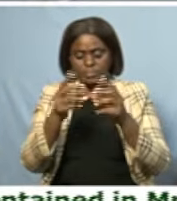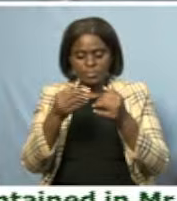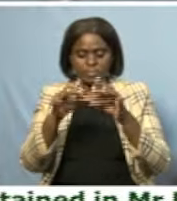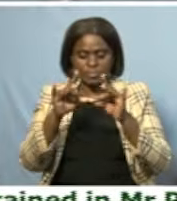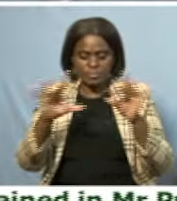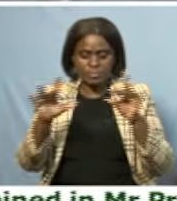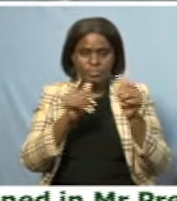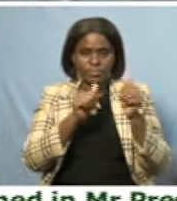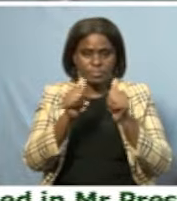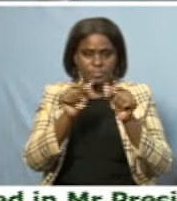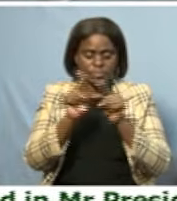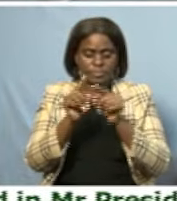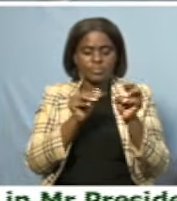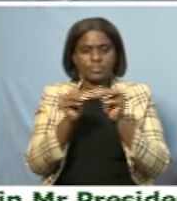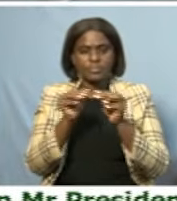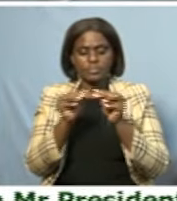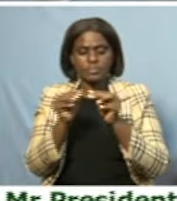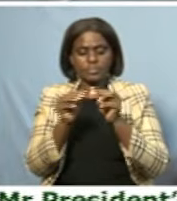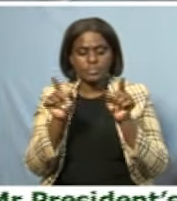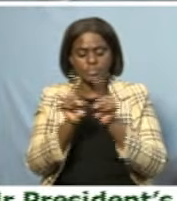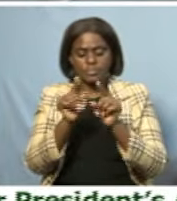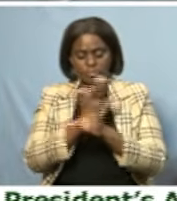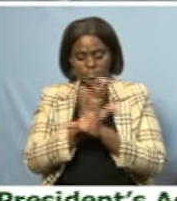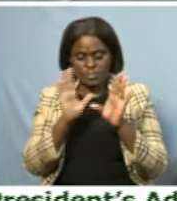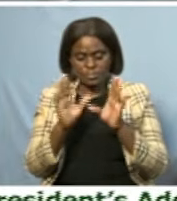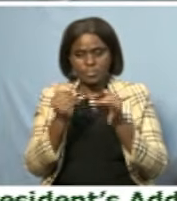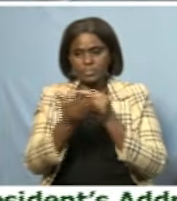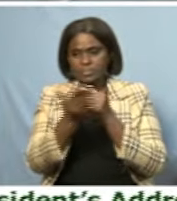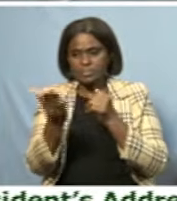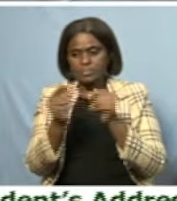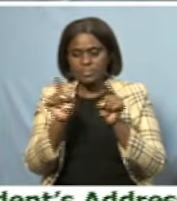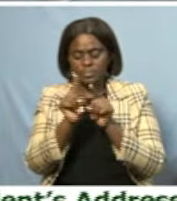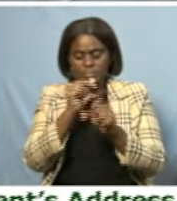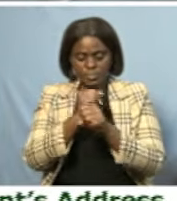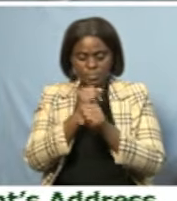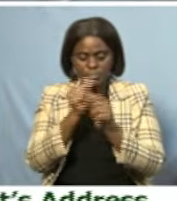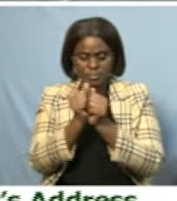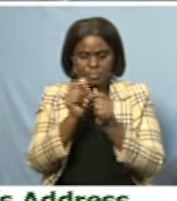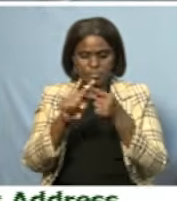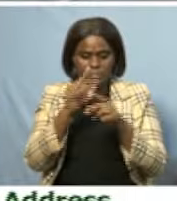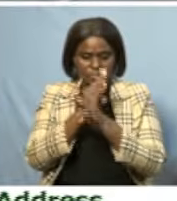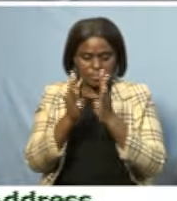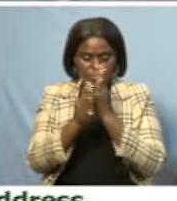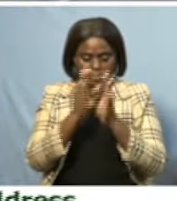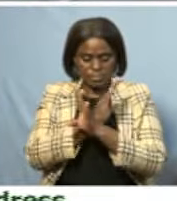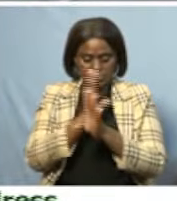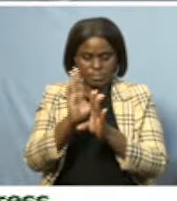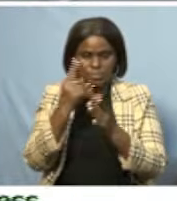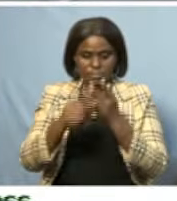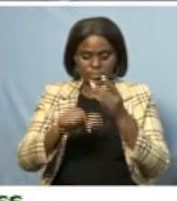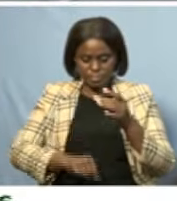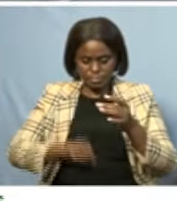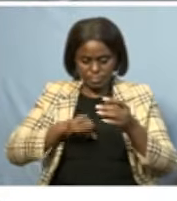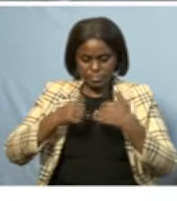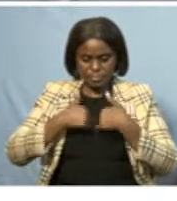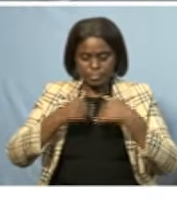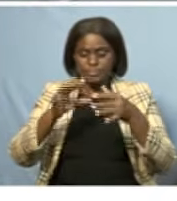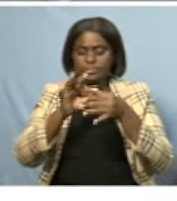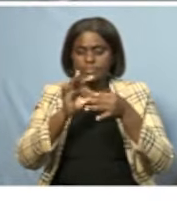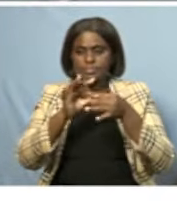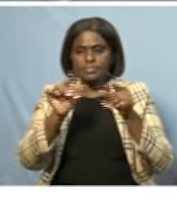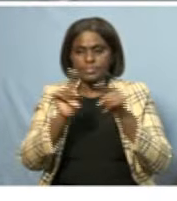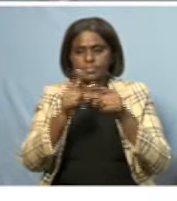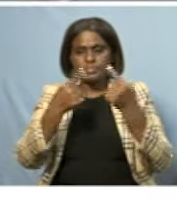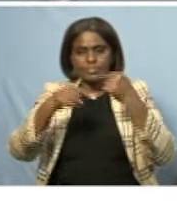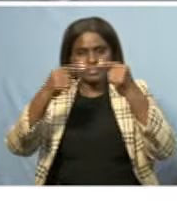land administration and management. As Zambians, let us work together to build a Zambia that is proud, united,